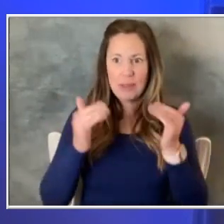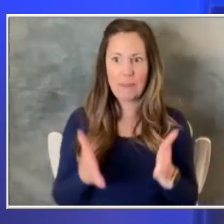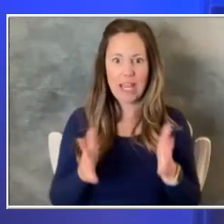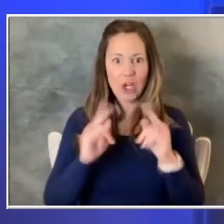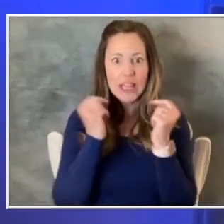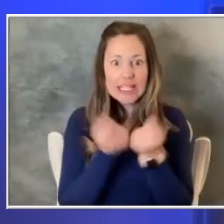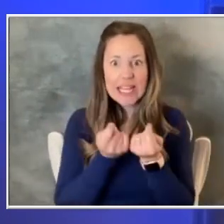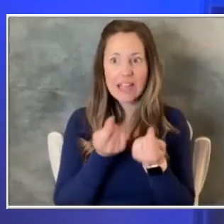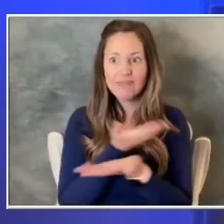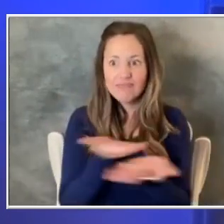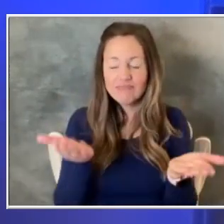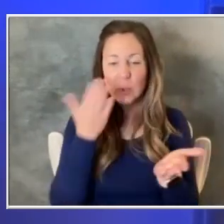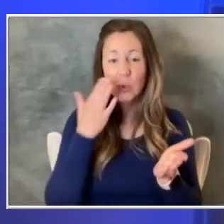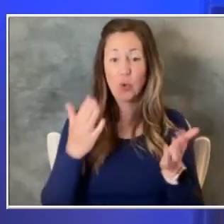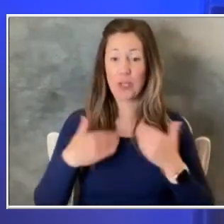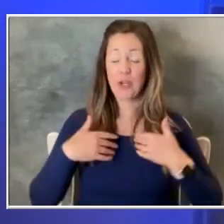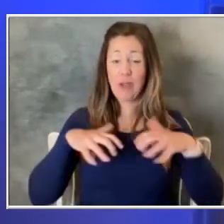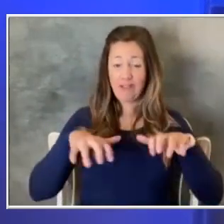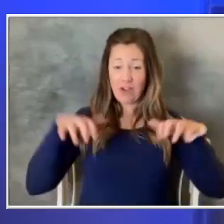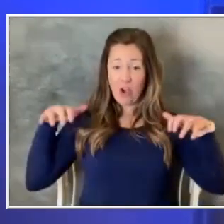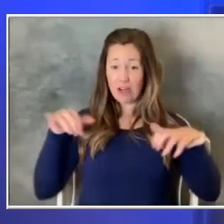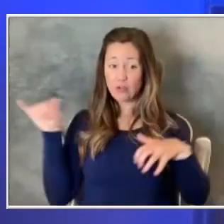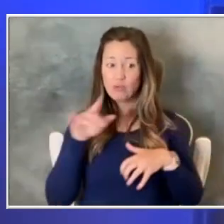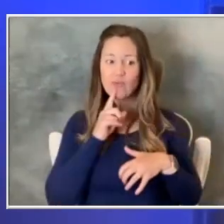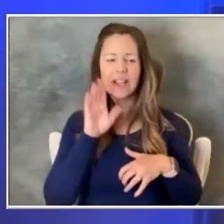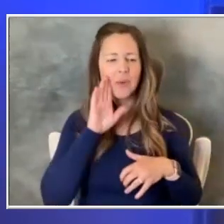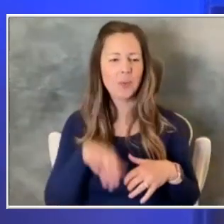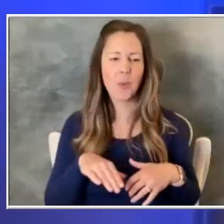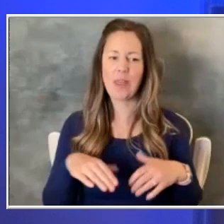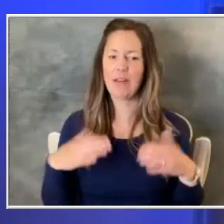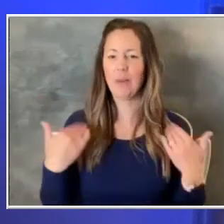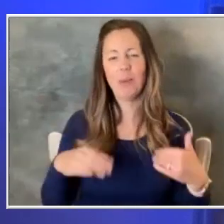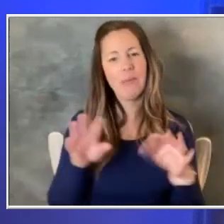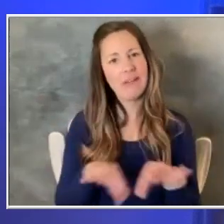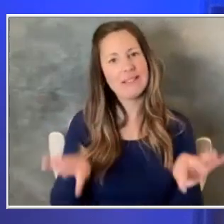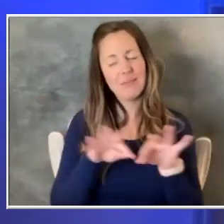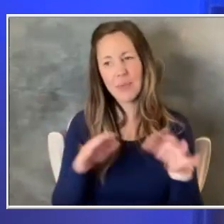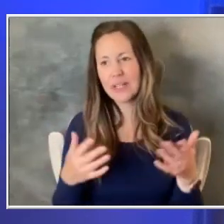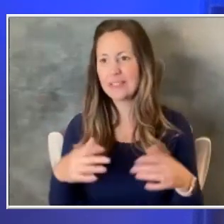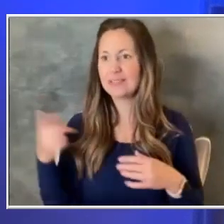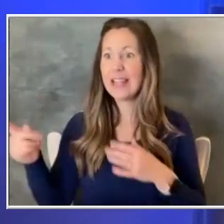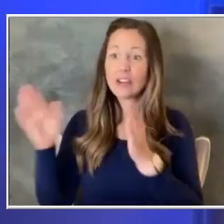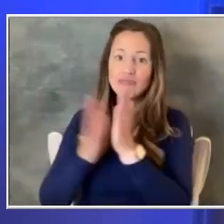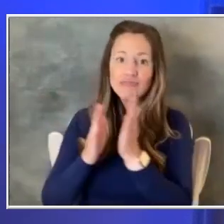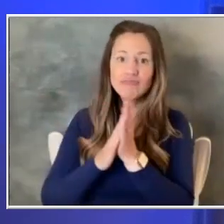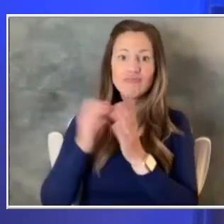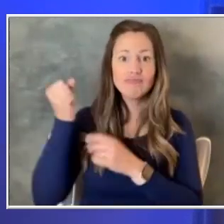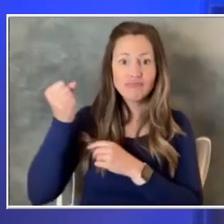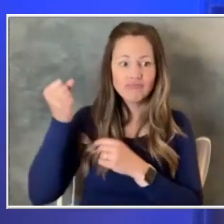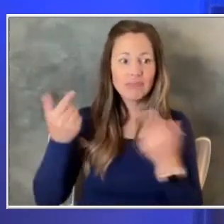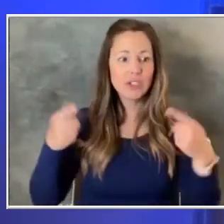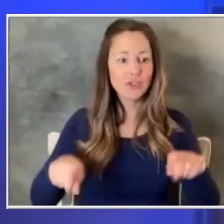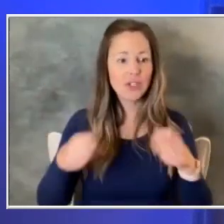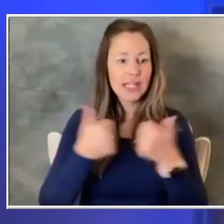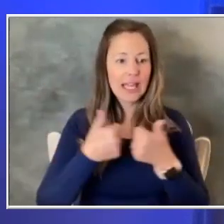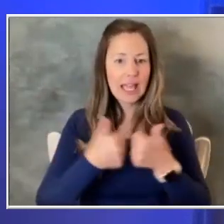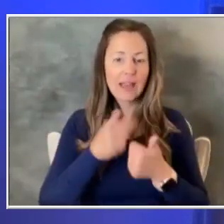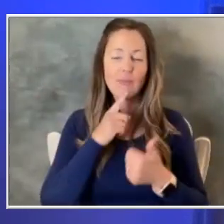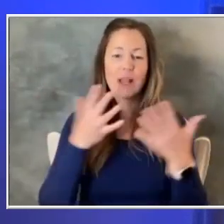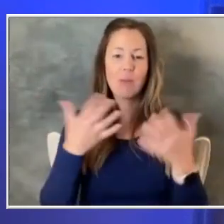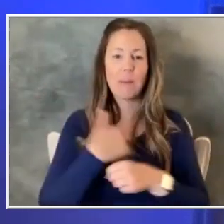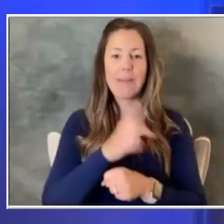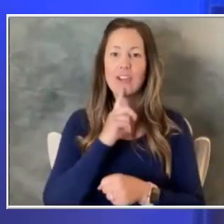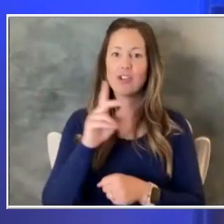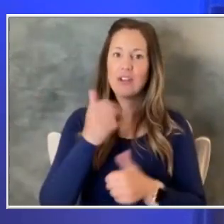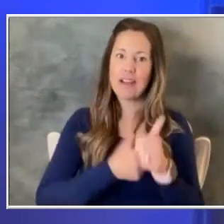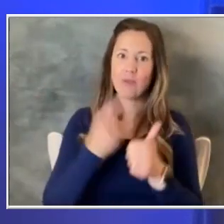got that huge crowd behind you, so you know the importance of that as being a player too. They're cheering you along during the game, and you want to make everybody in Kansas City proud of